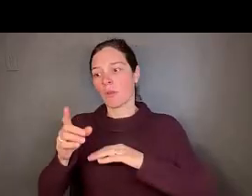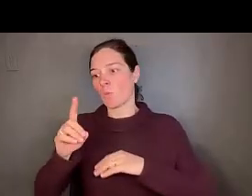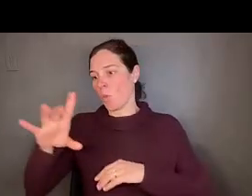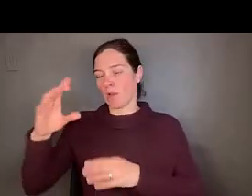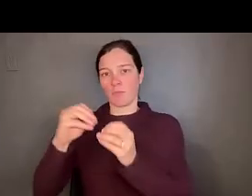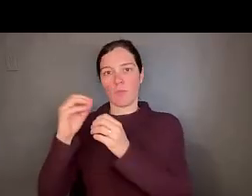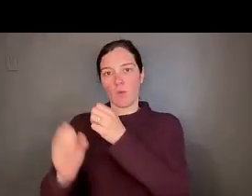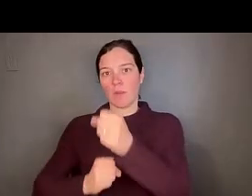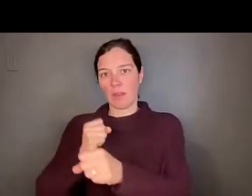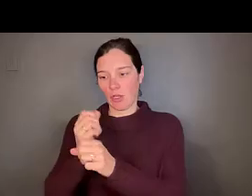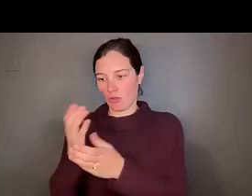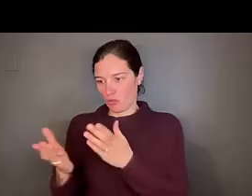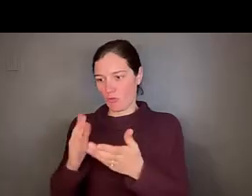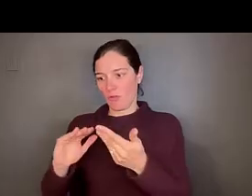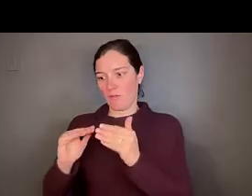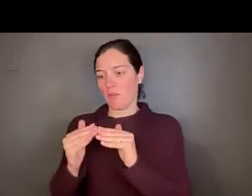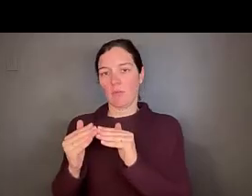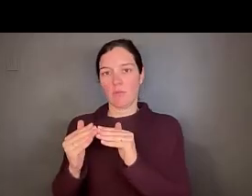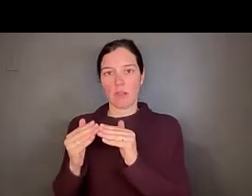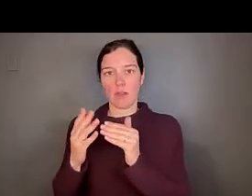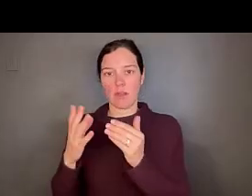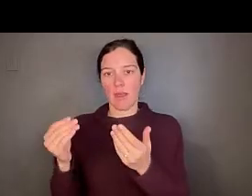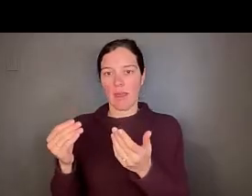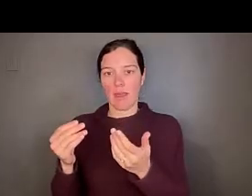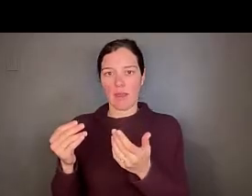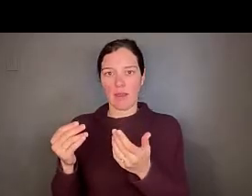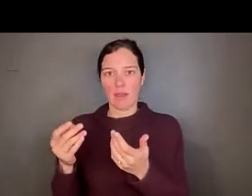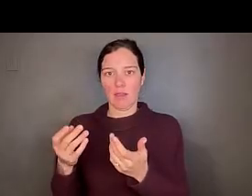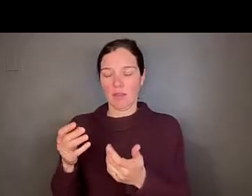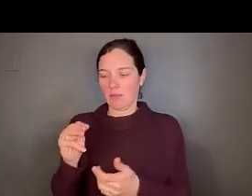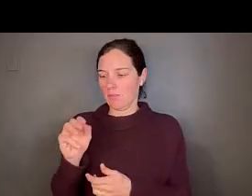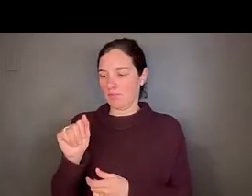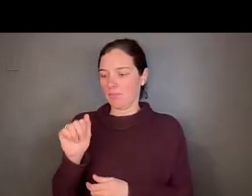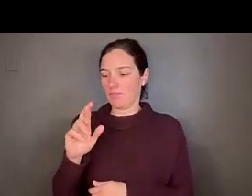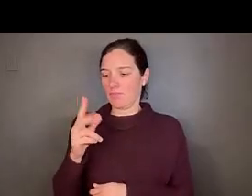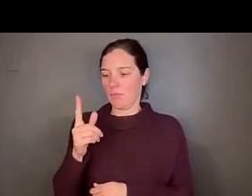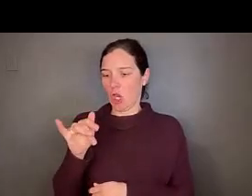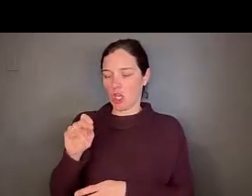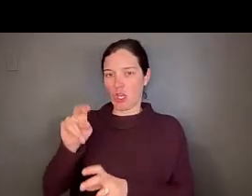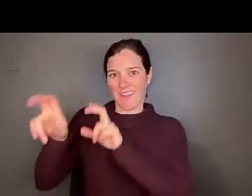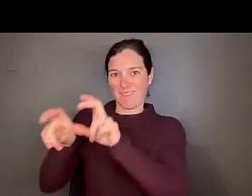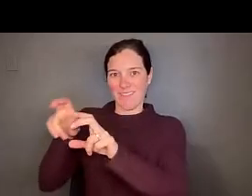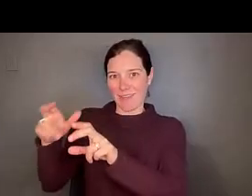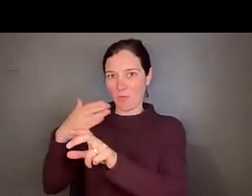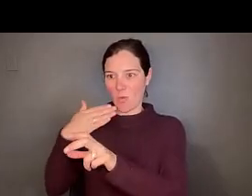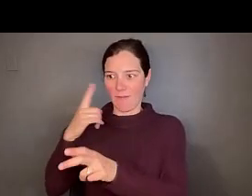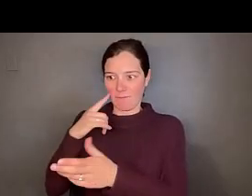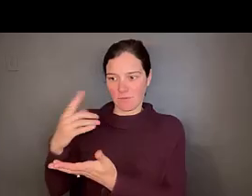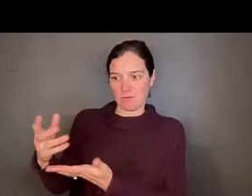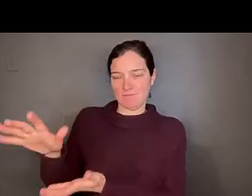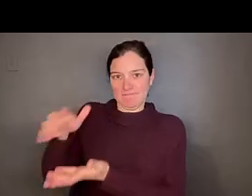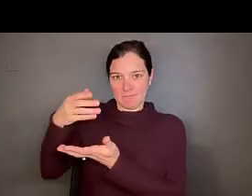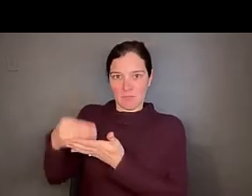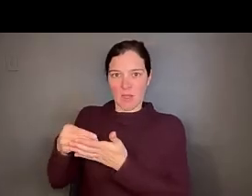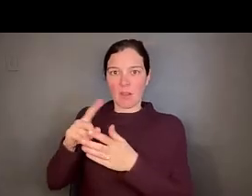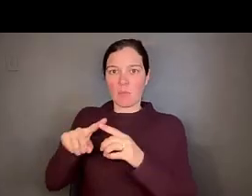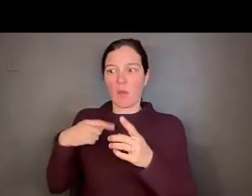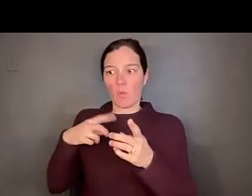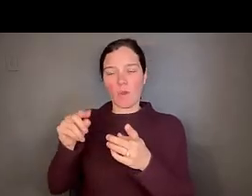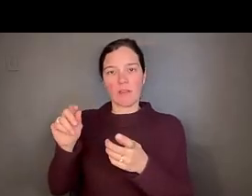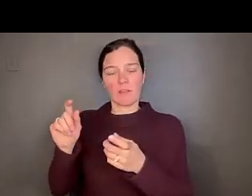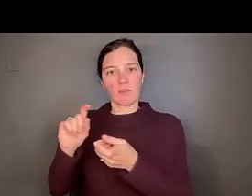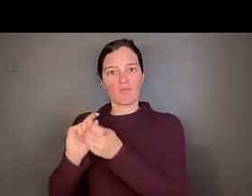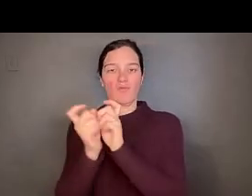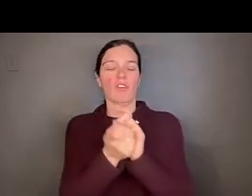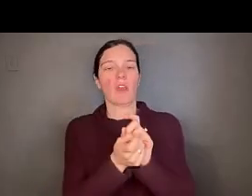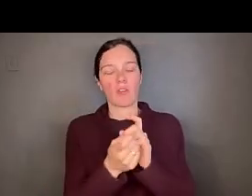serve the community and take our margin and invest it appropriately. But we've really shifted over